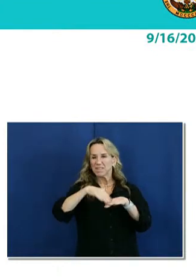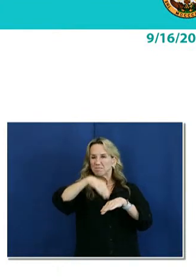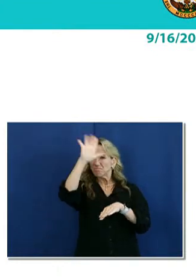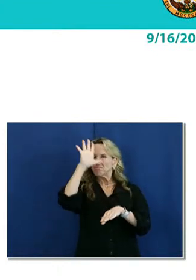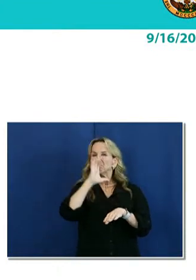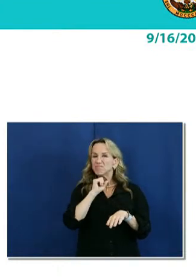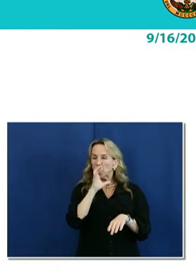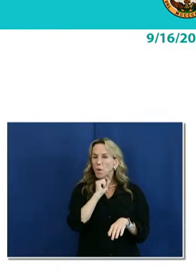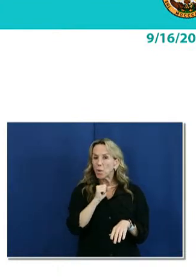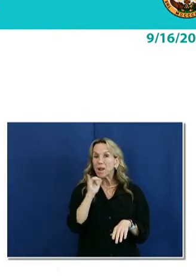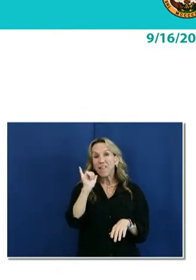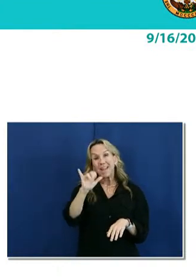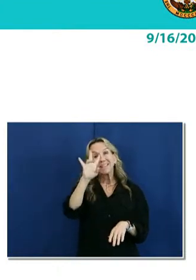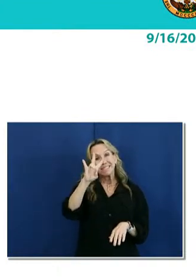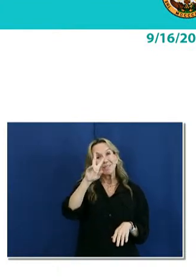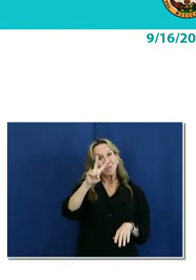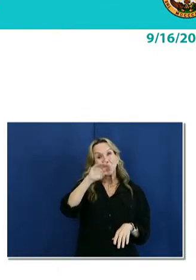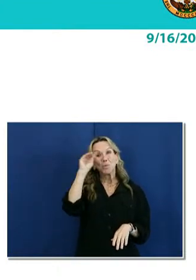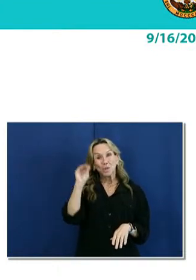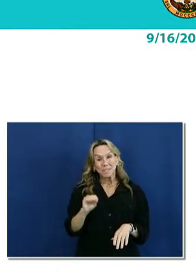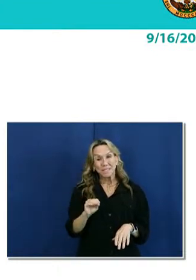by 72%,